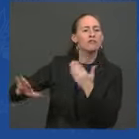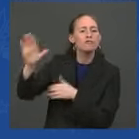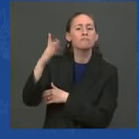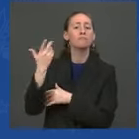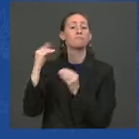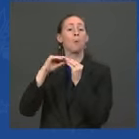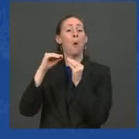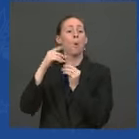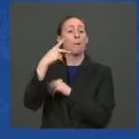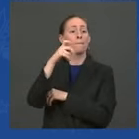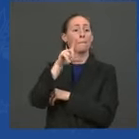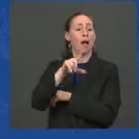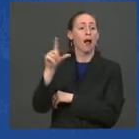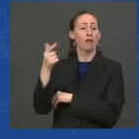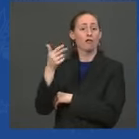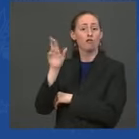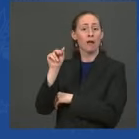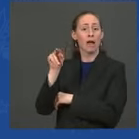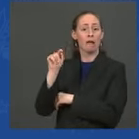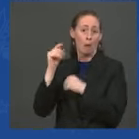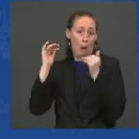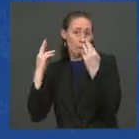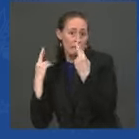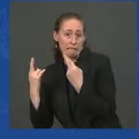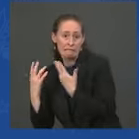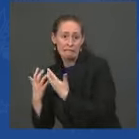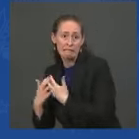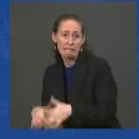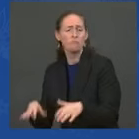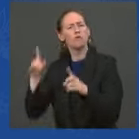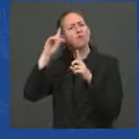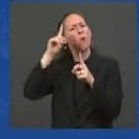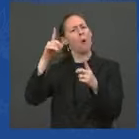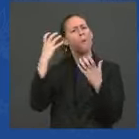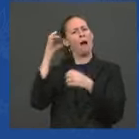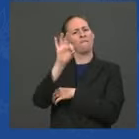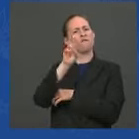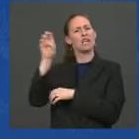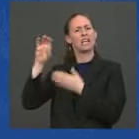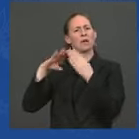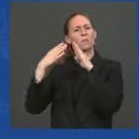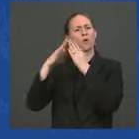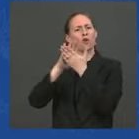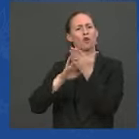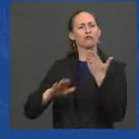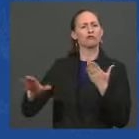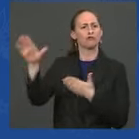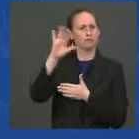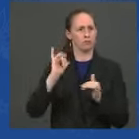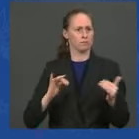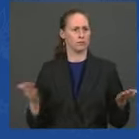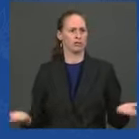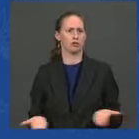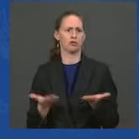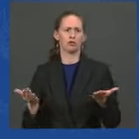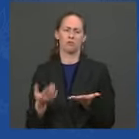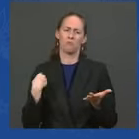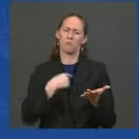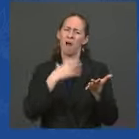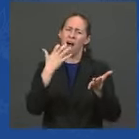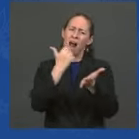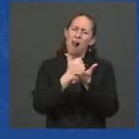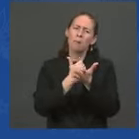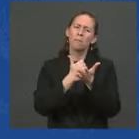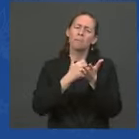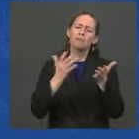but I also have proposed this free community college, like you've done here in the state of Connecticut, to help students from lower income families